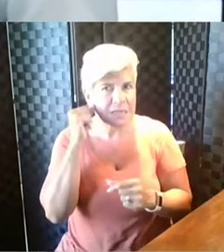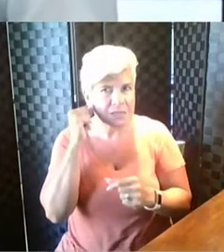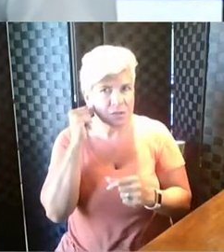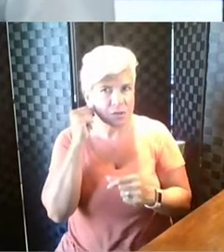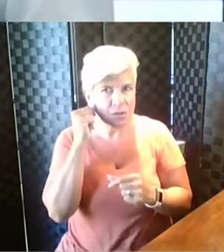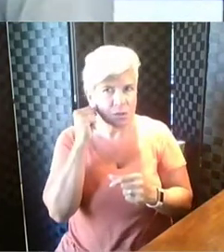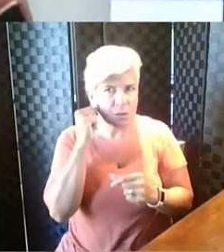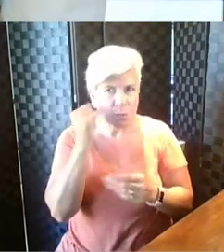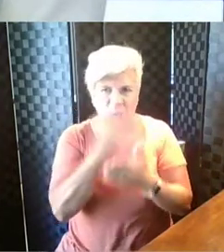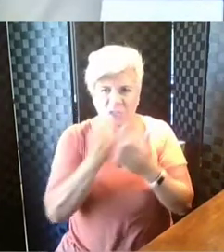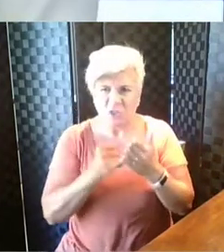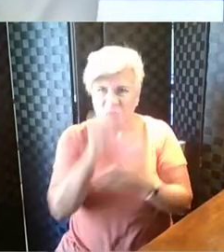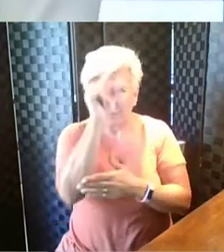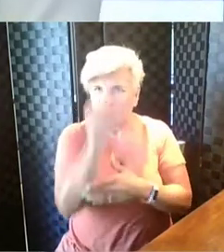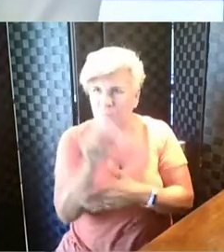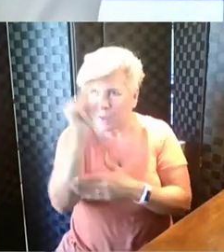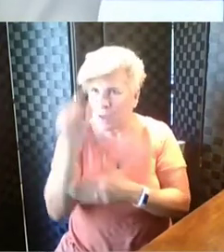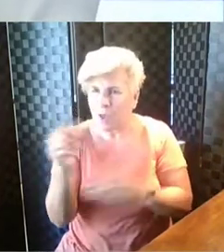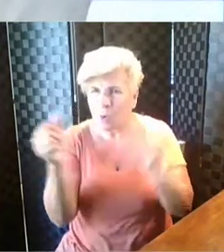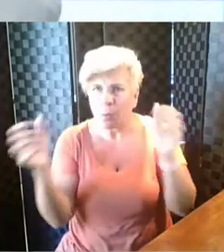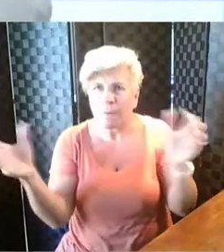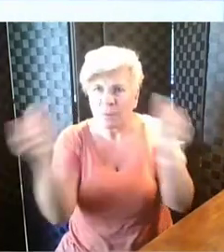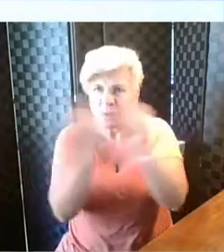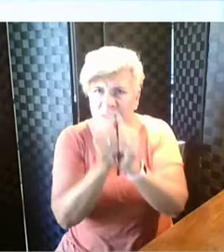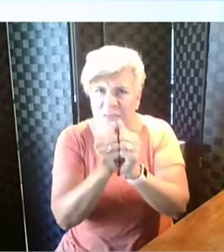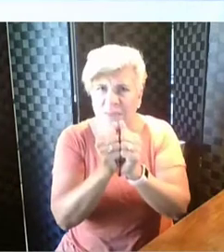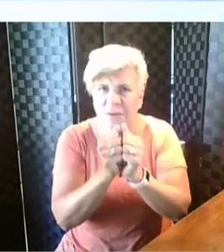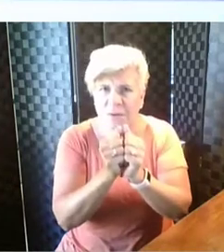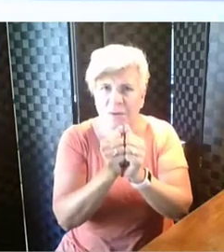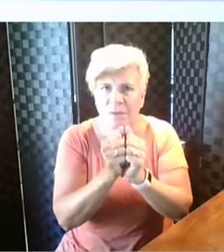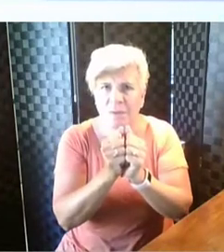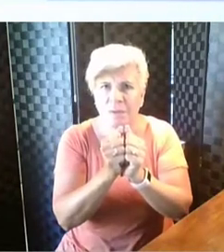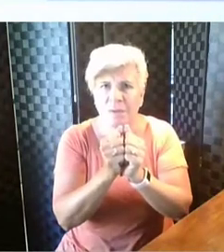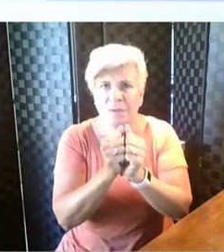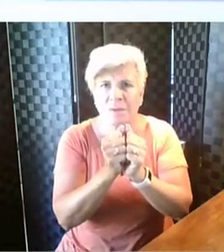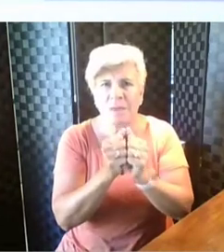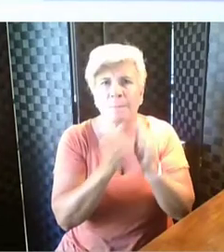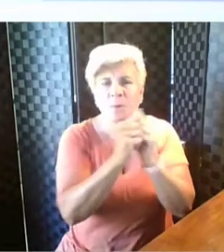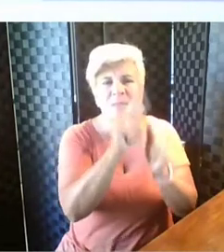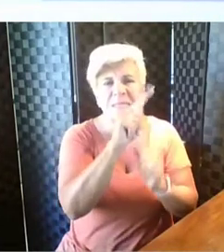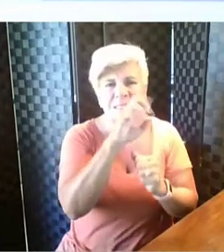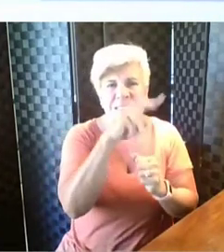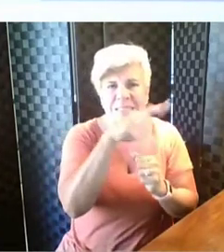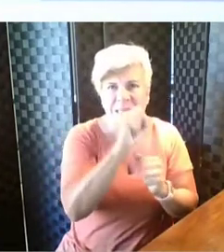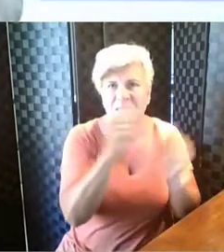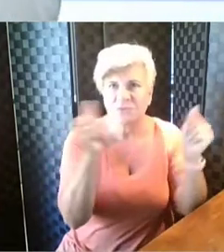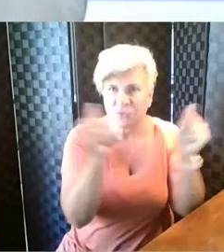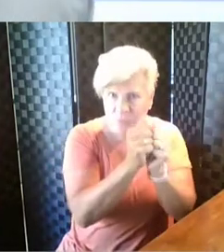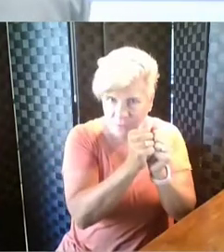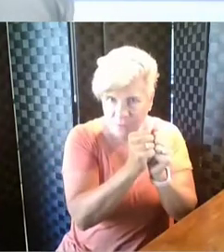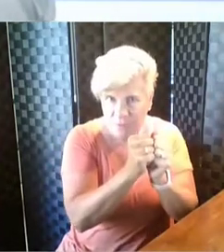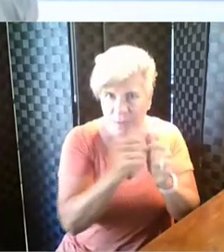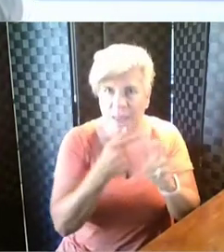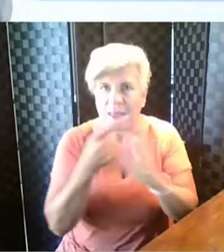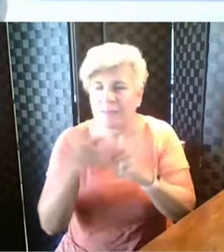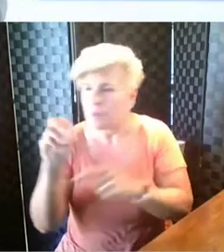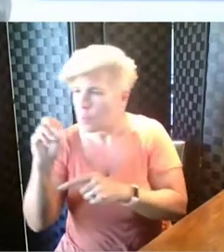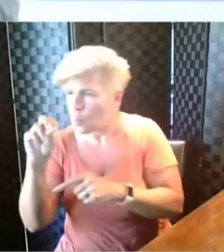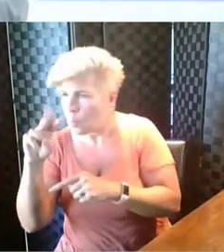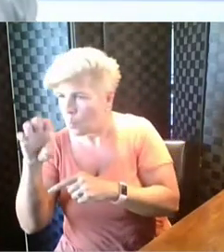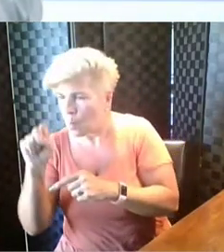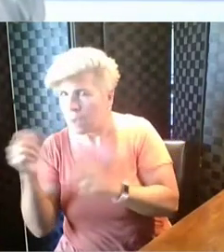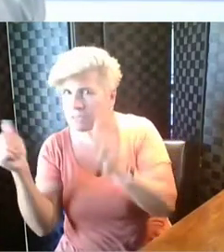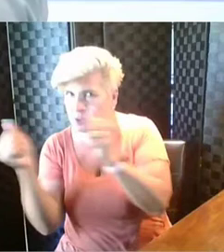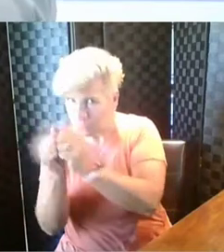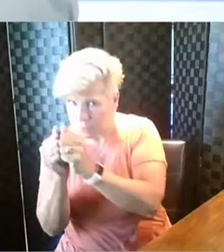value blocks. We grouped them together based on their place value. So let's group these tens together. And then let's group